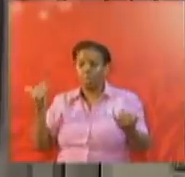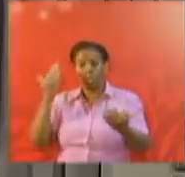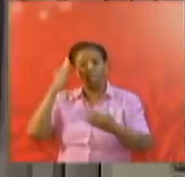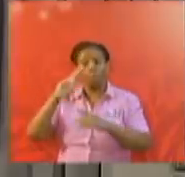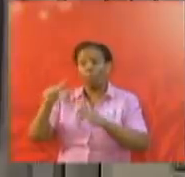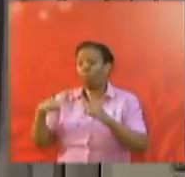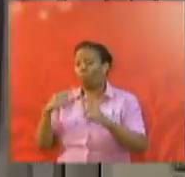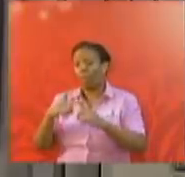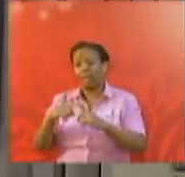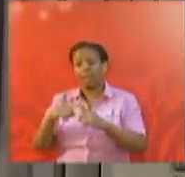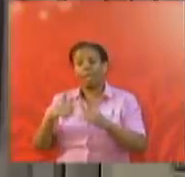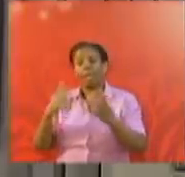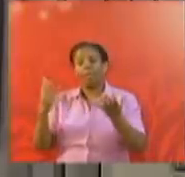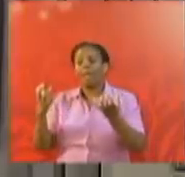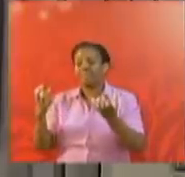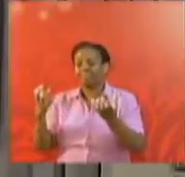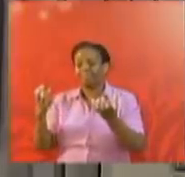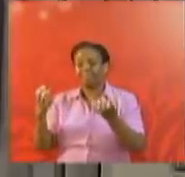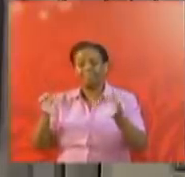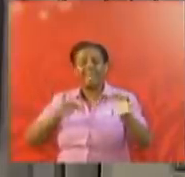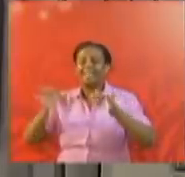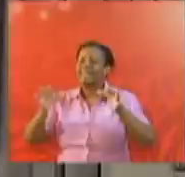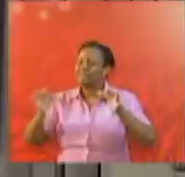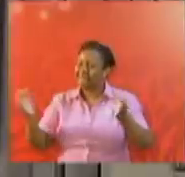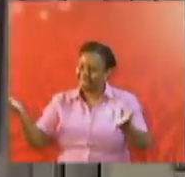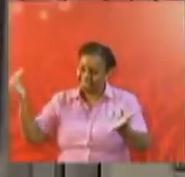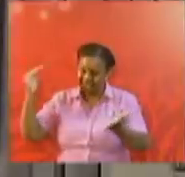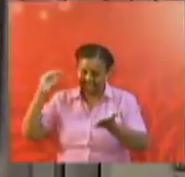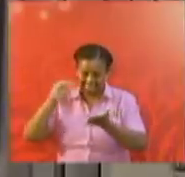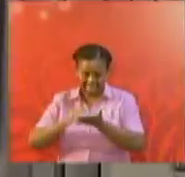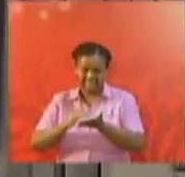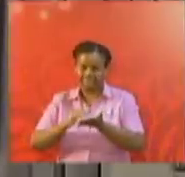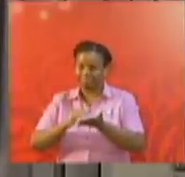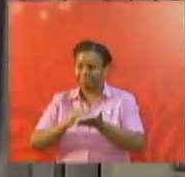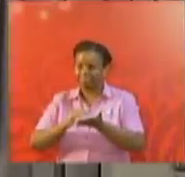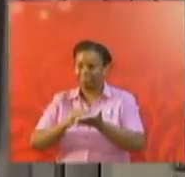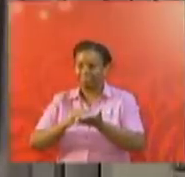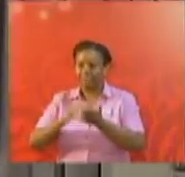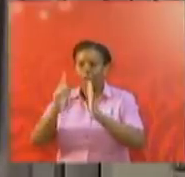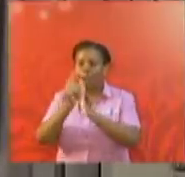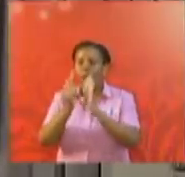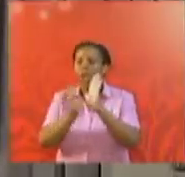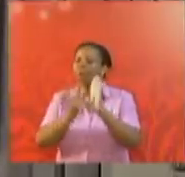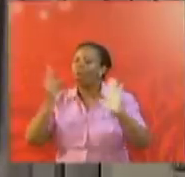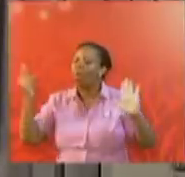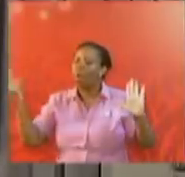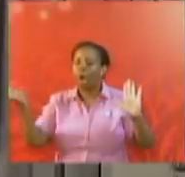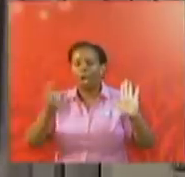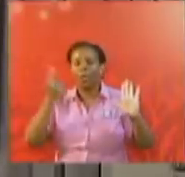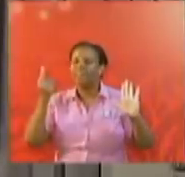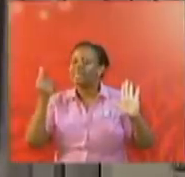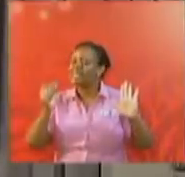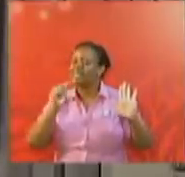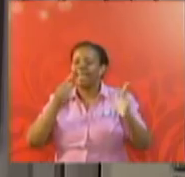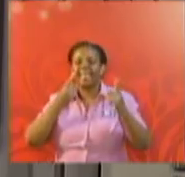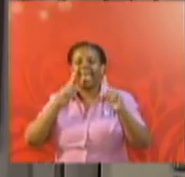Renessa, I want to make the point again. Law alone would not solve this. We are asking for people